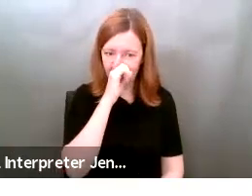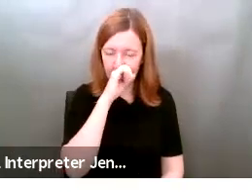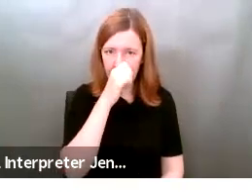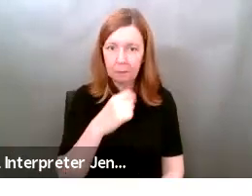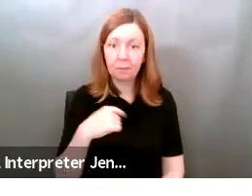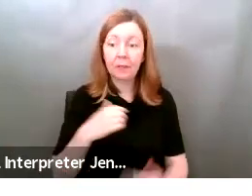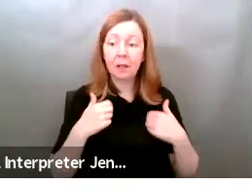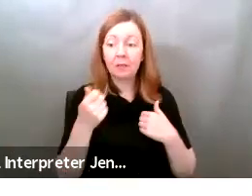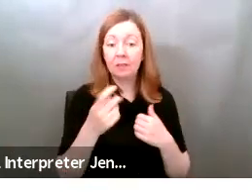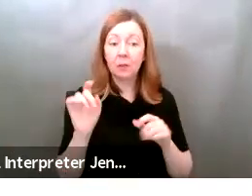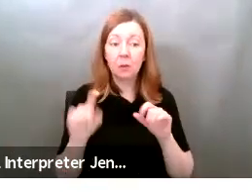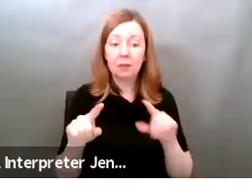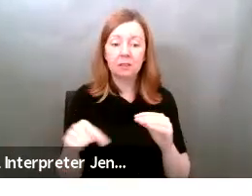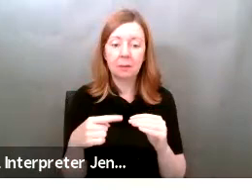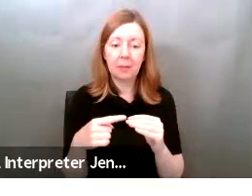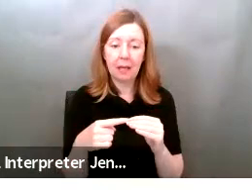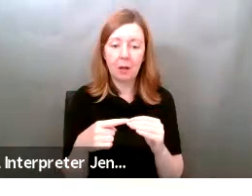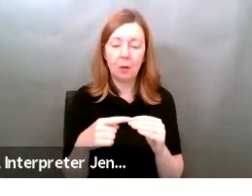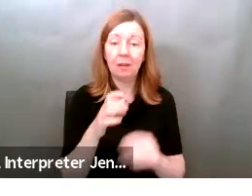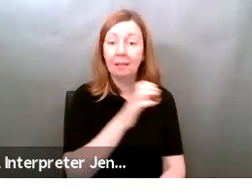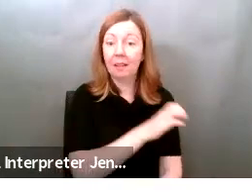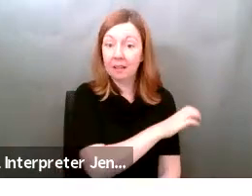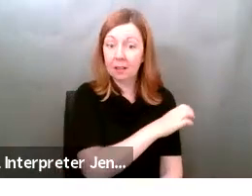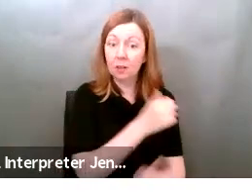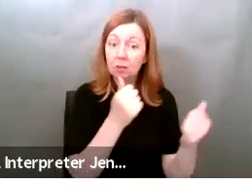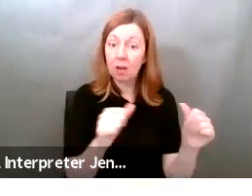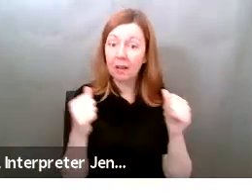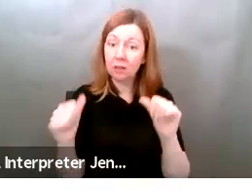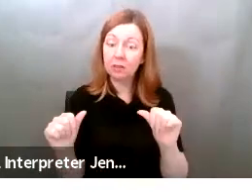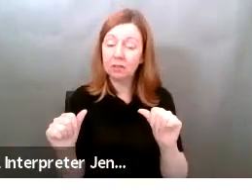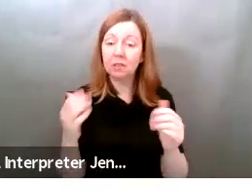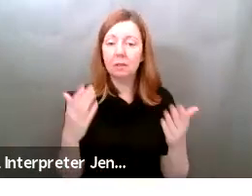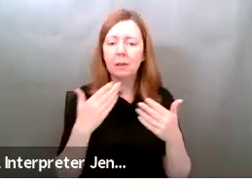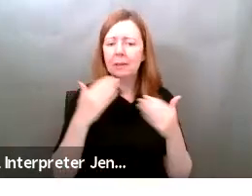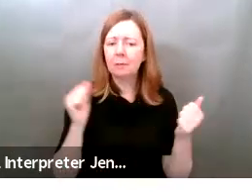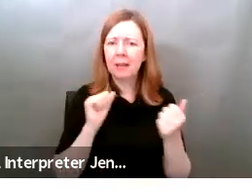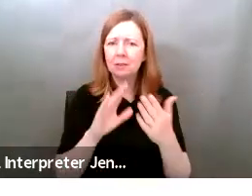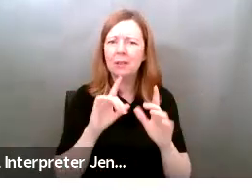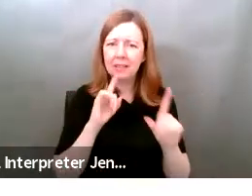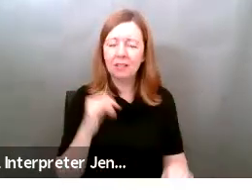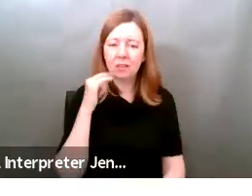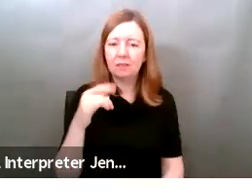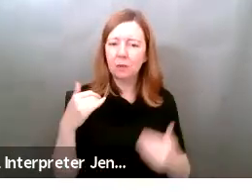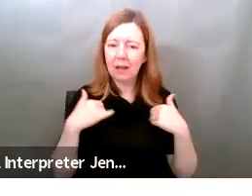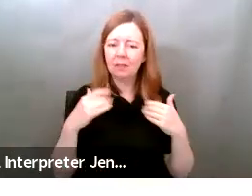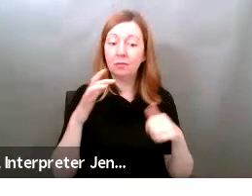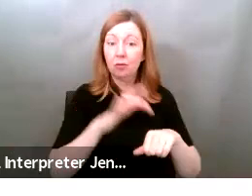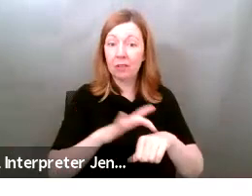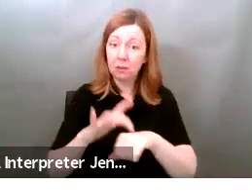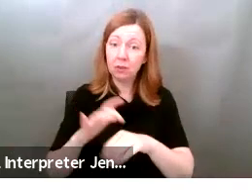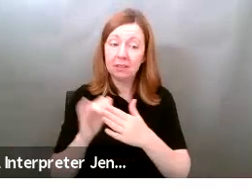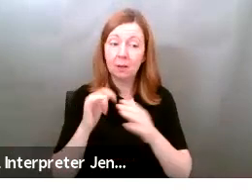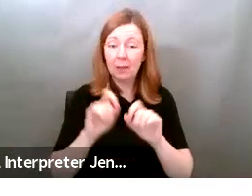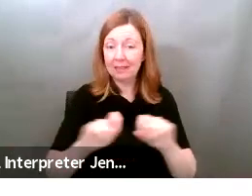So we have a few questions about the clinical trials, and I'm wondering if the best way to answer those might be if you have any resources that we could send